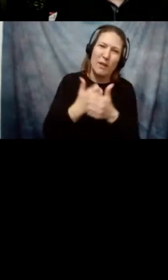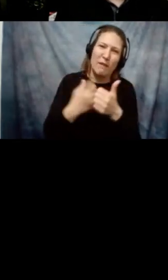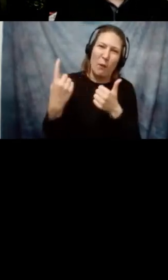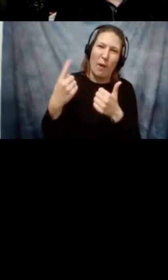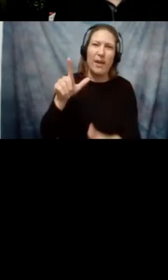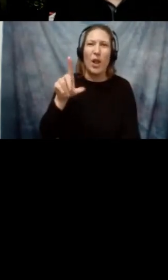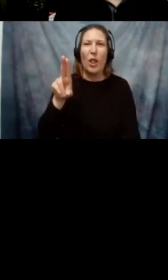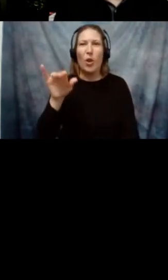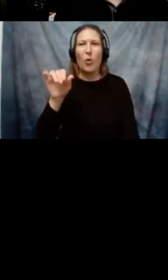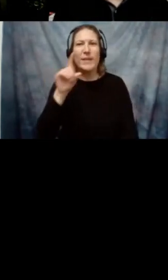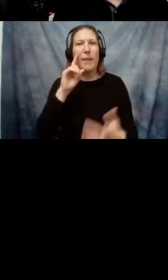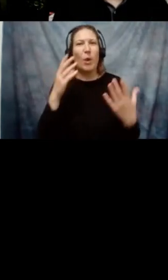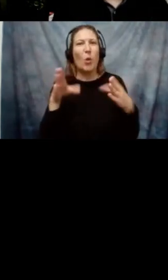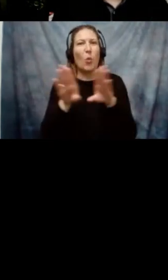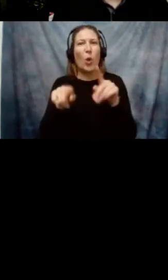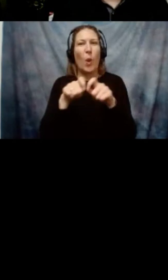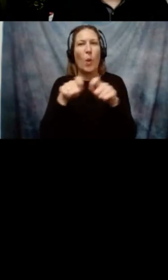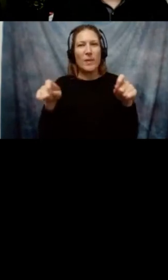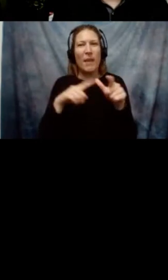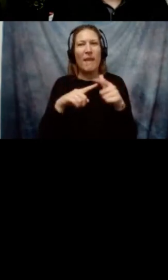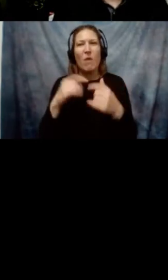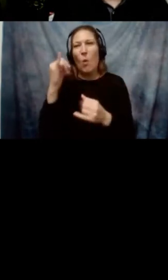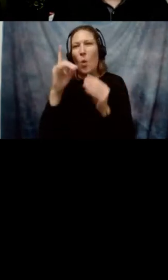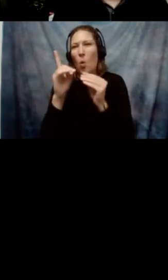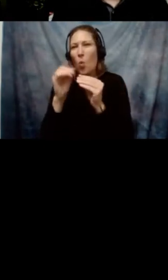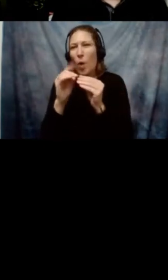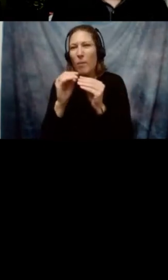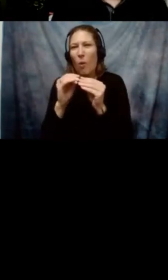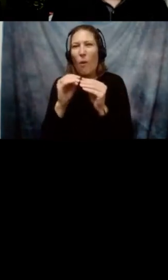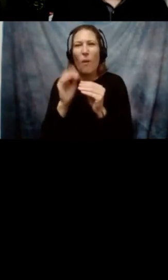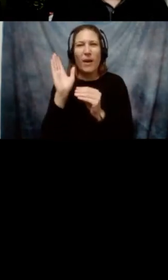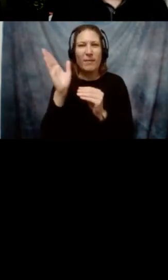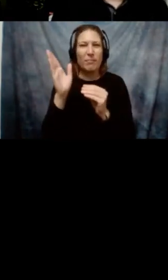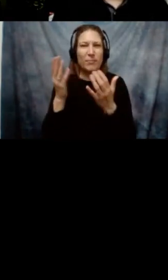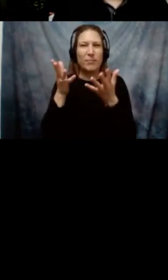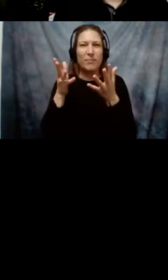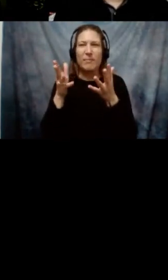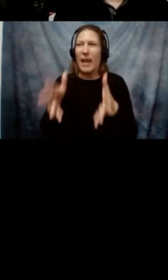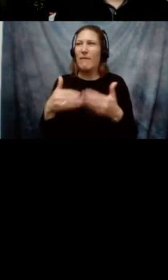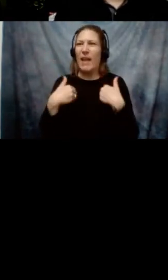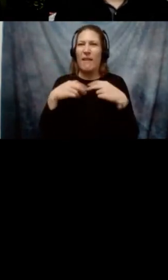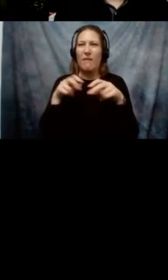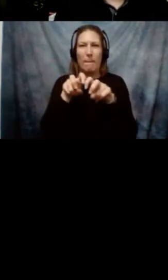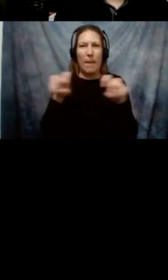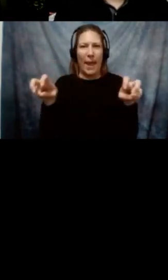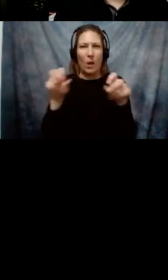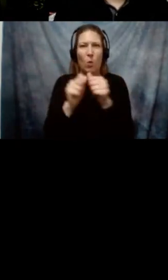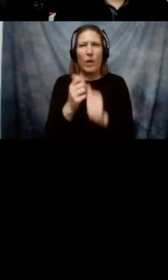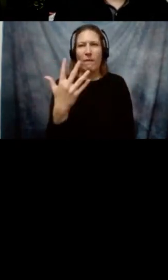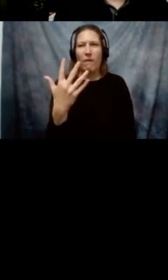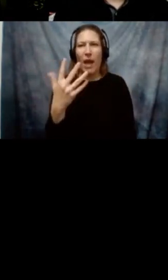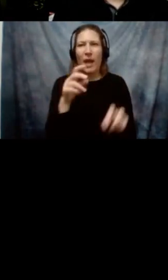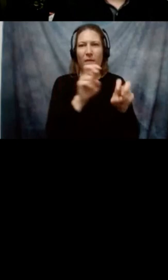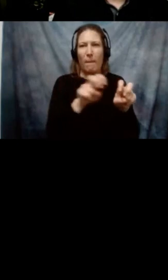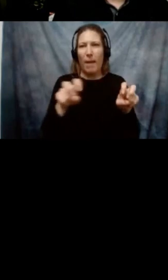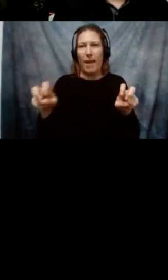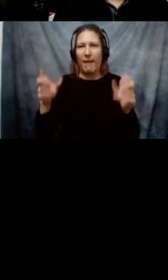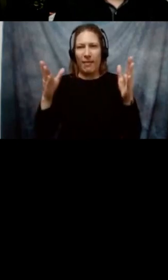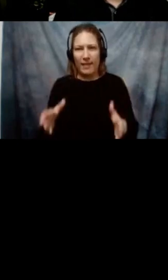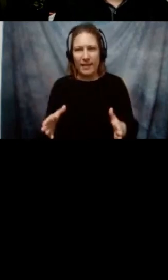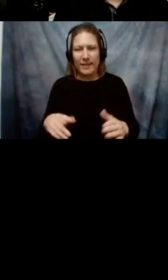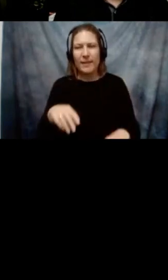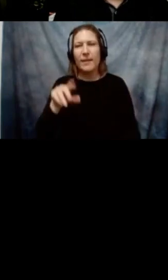all the registered attendees. Yeah. Okay, everyone. thank you So so much, everybody. yeah, and thanks, Gwen. I'm going to shut this one